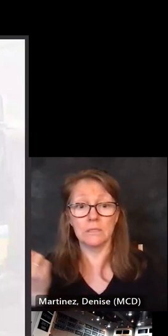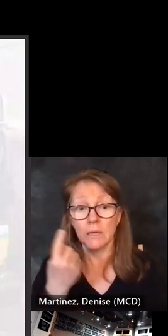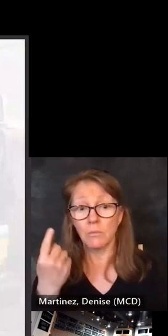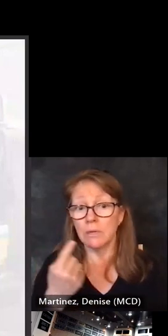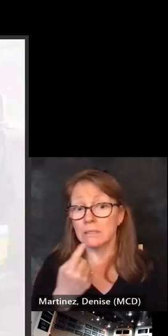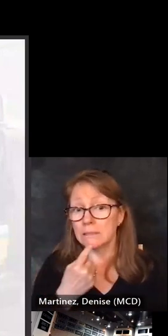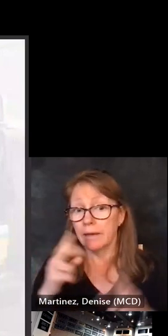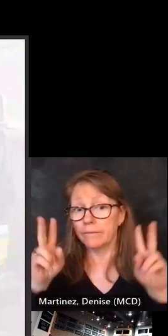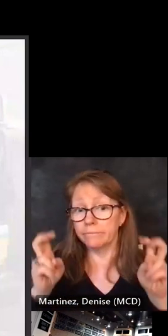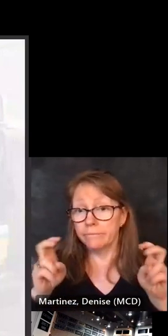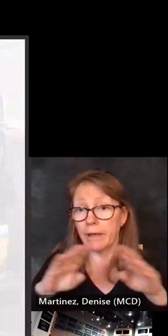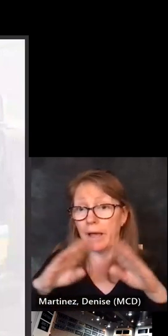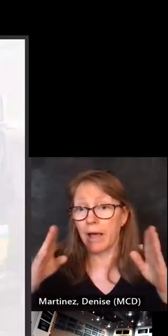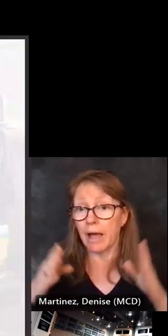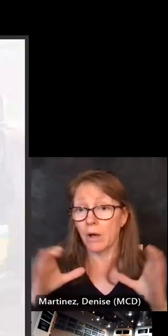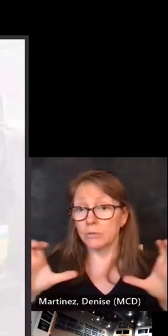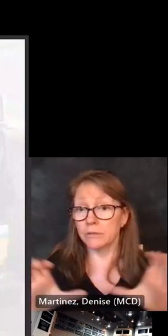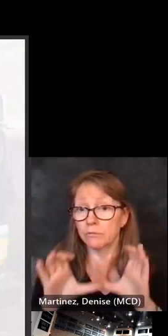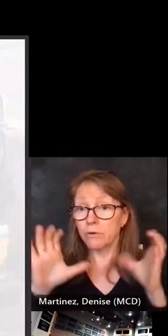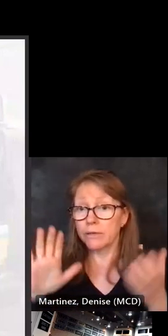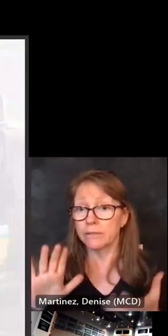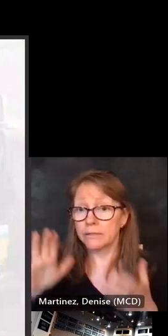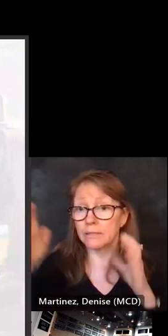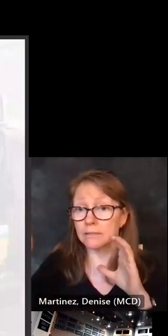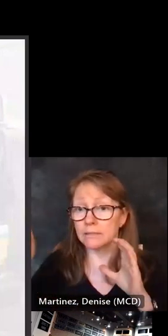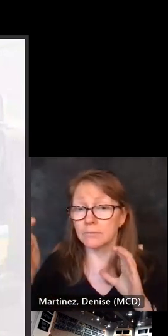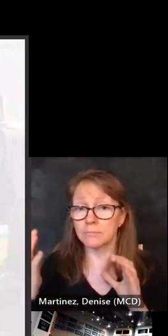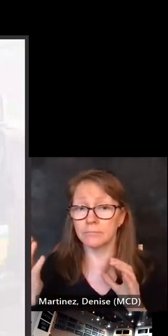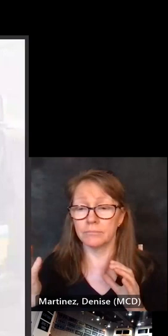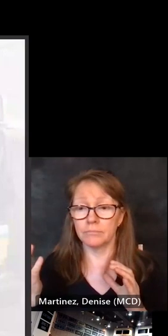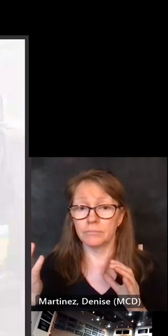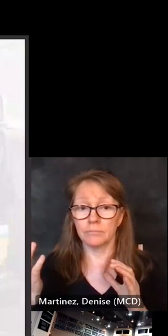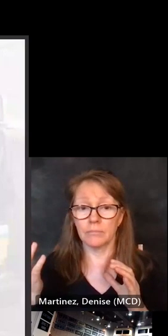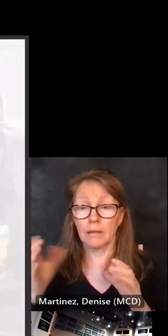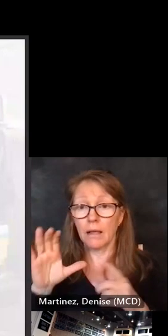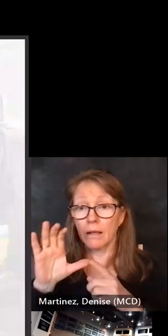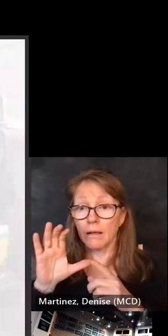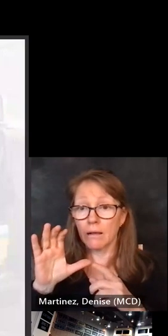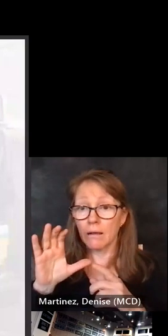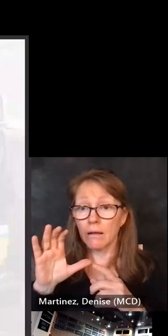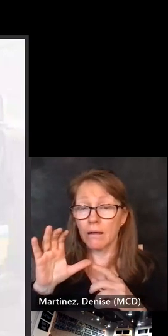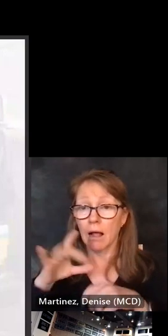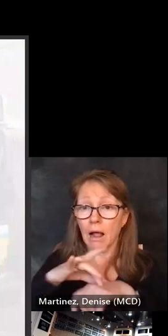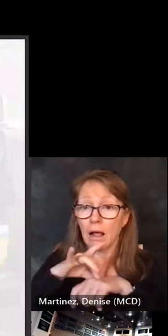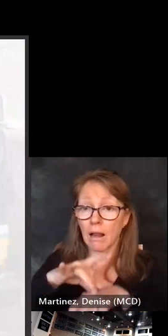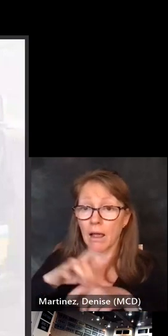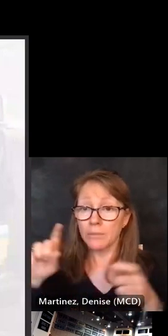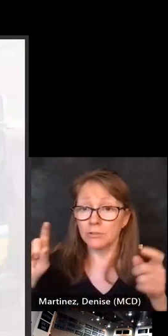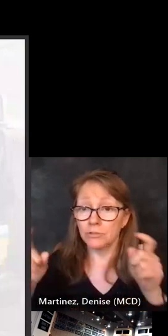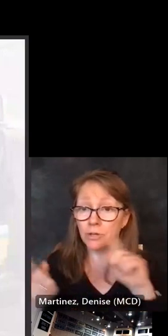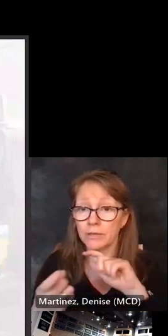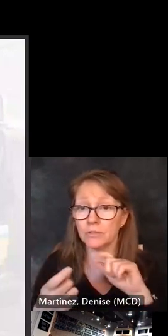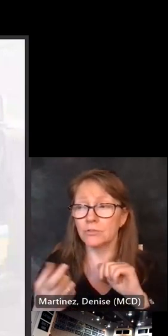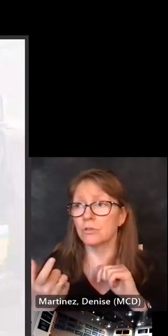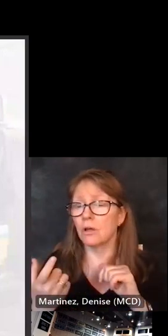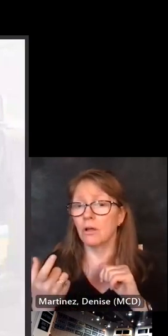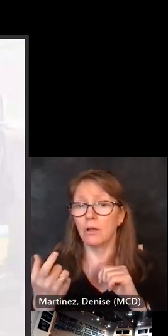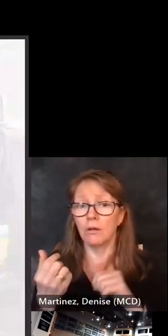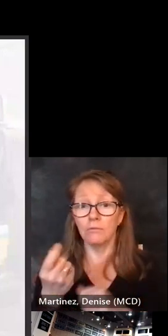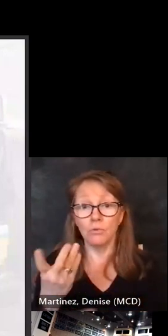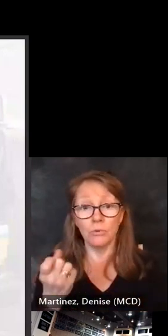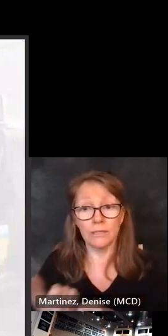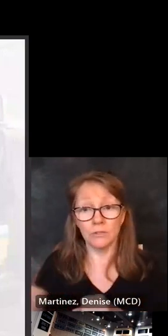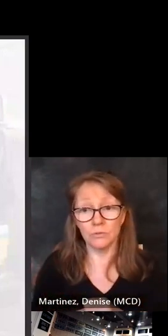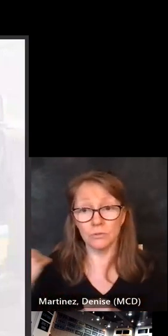crisis, transit-related housing, climate change, okay? A few years ago, I campaigned for our new